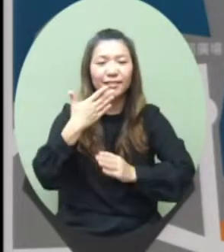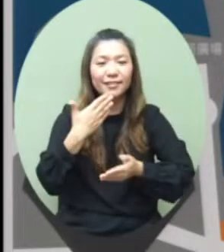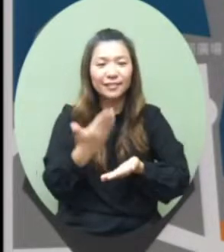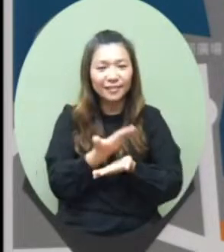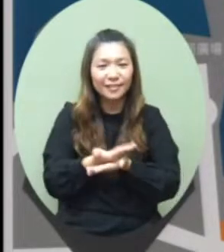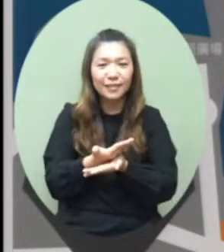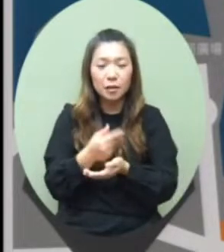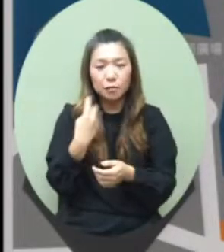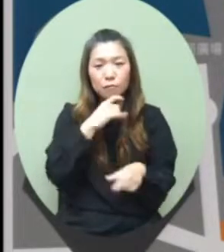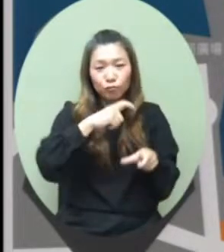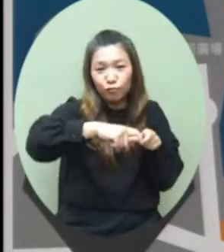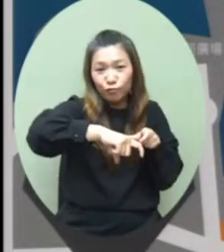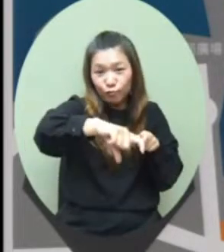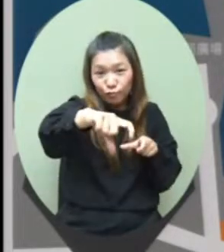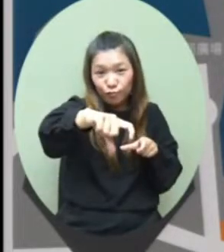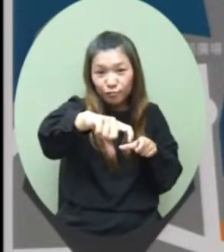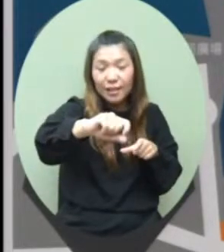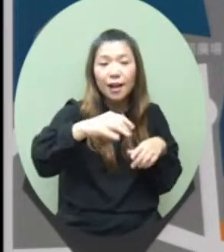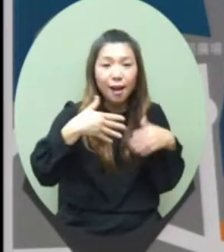This is a new